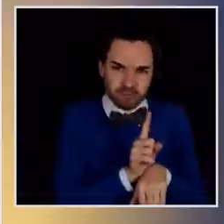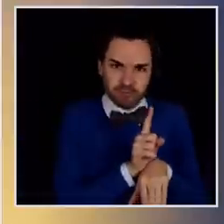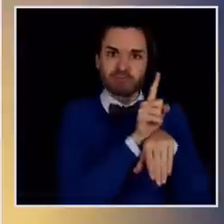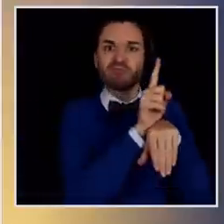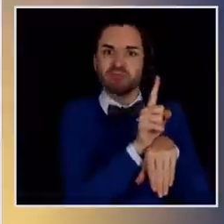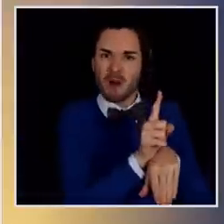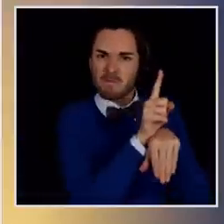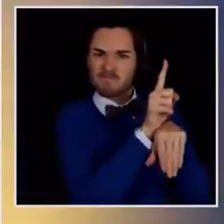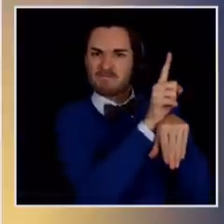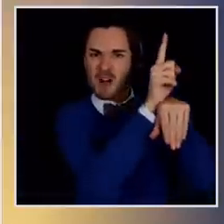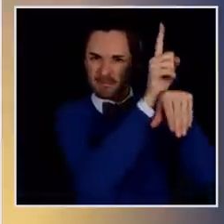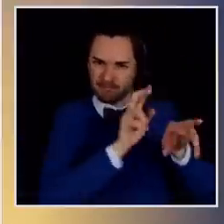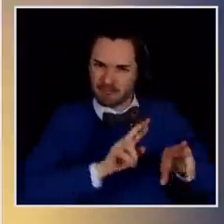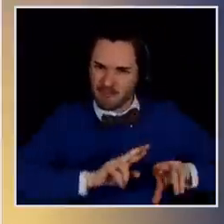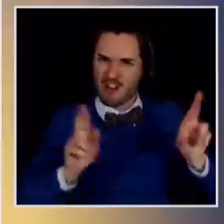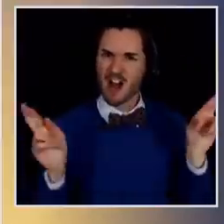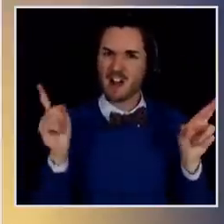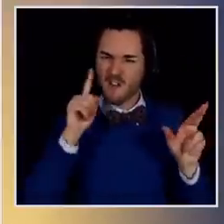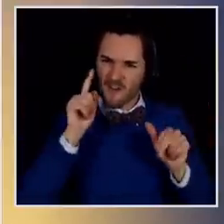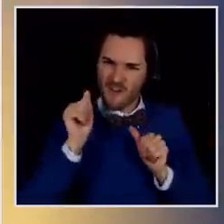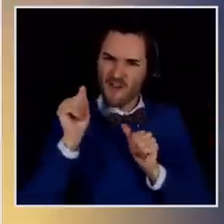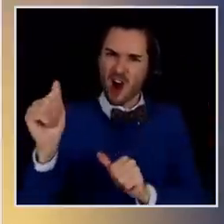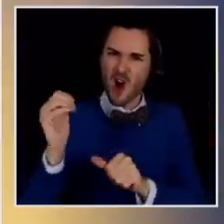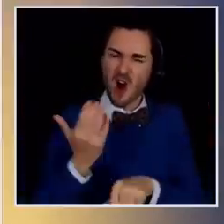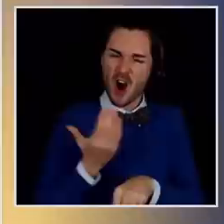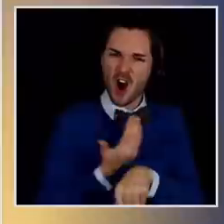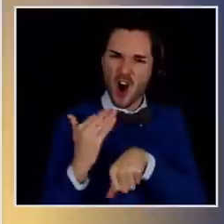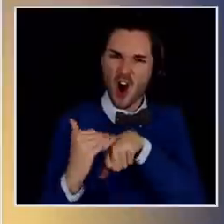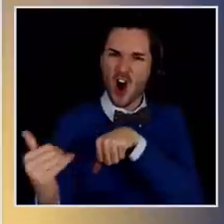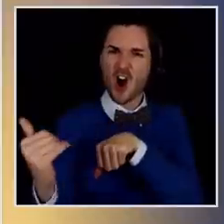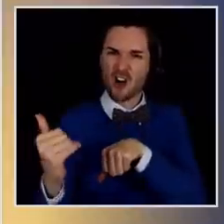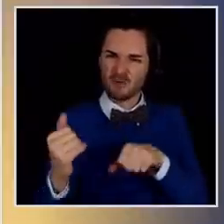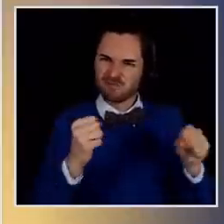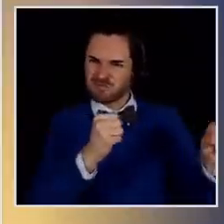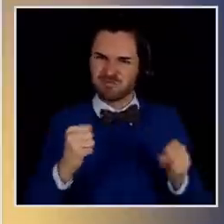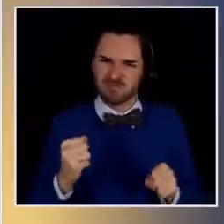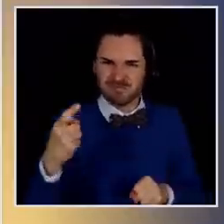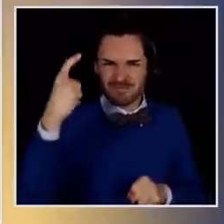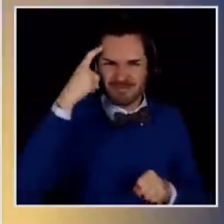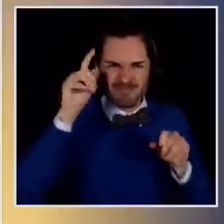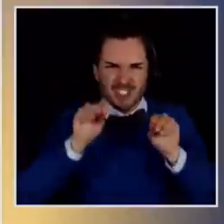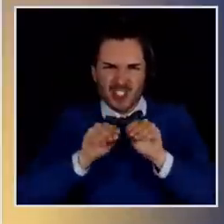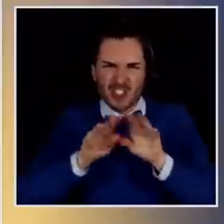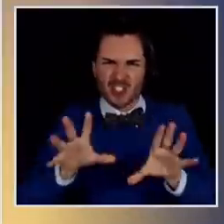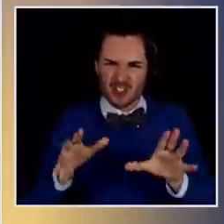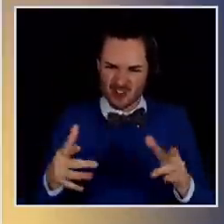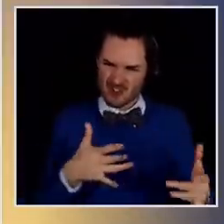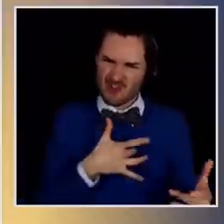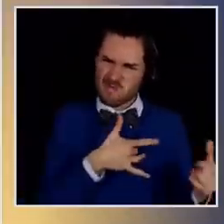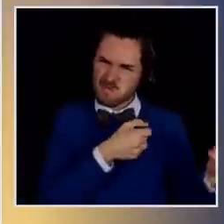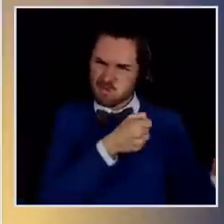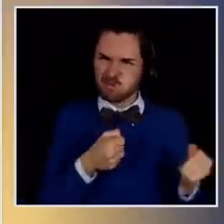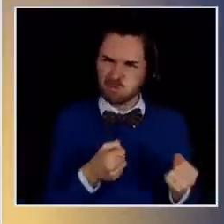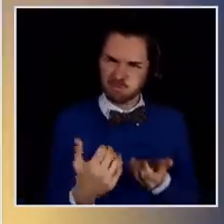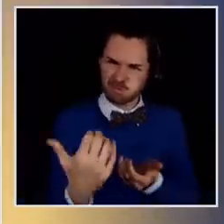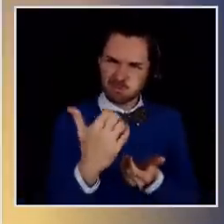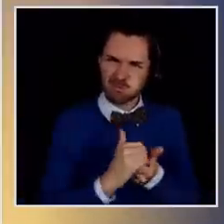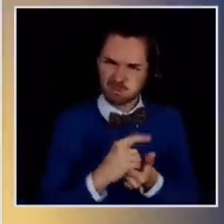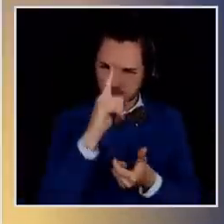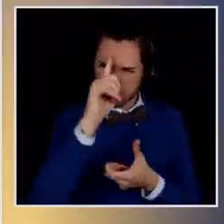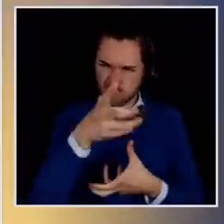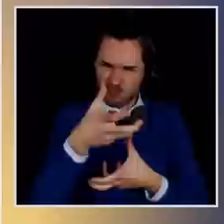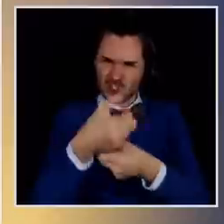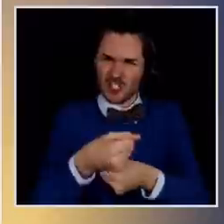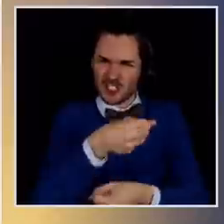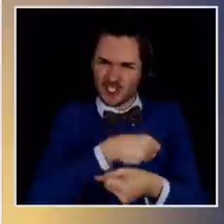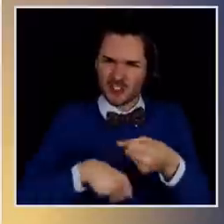do. With full hearts and steady hands, with faith in America and in each other, with love of